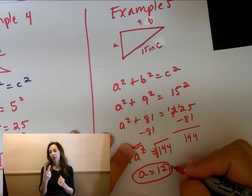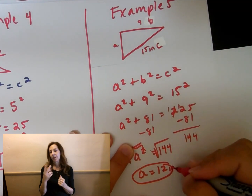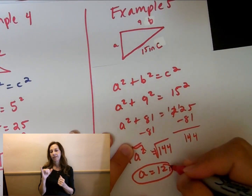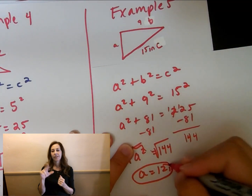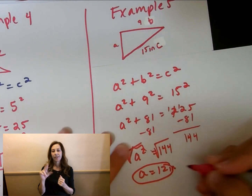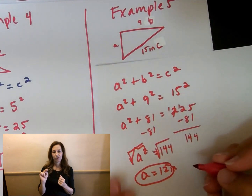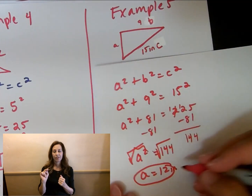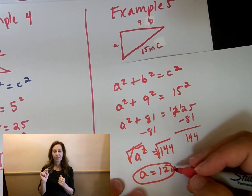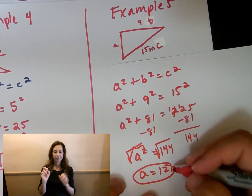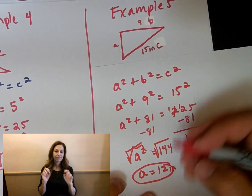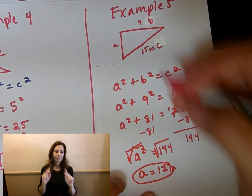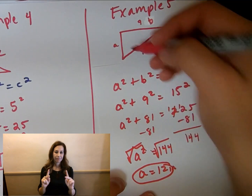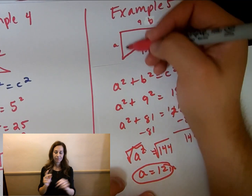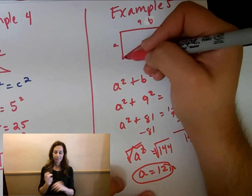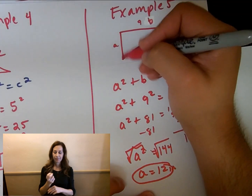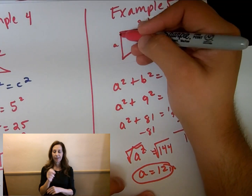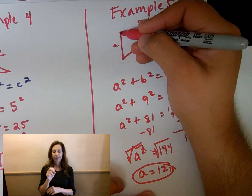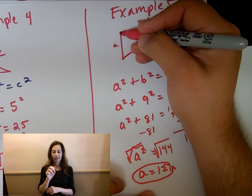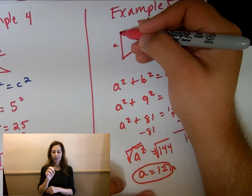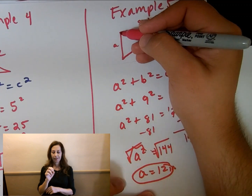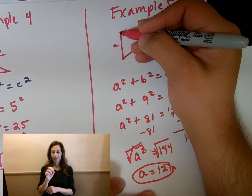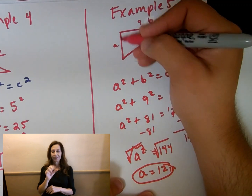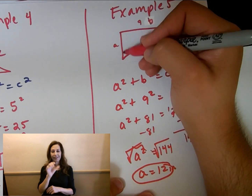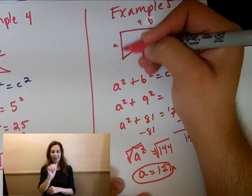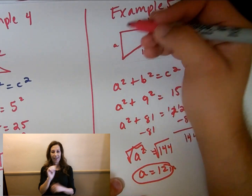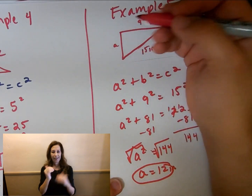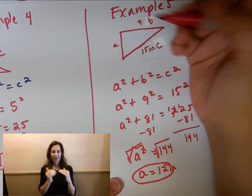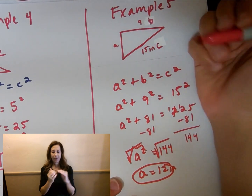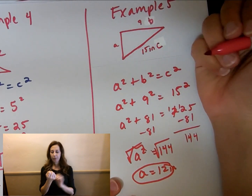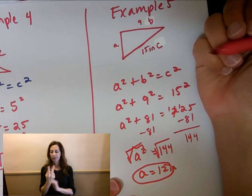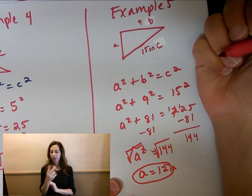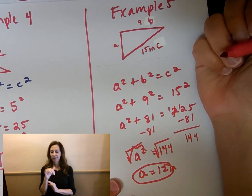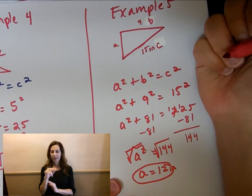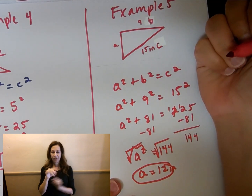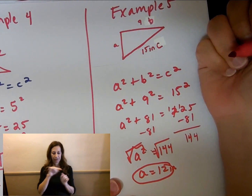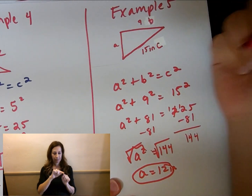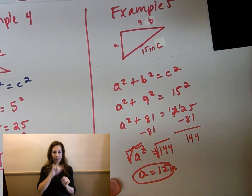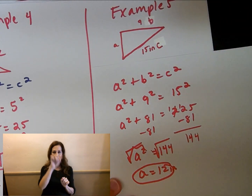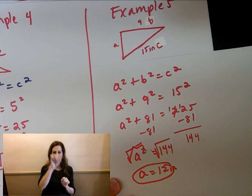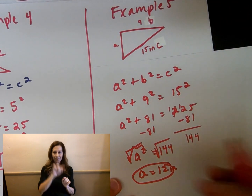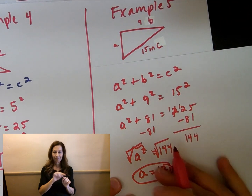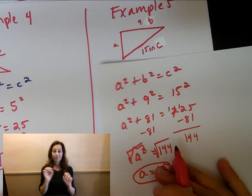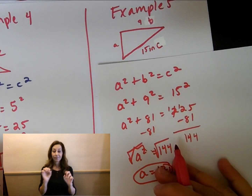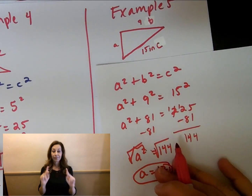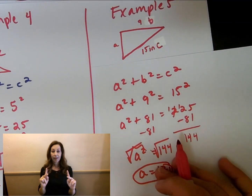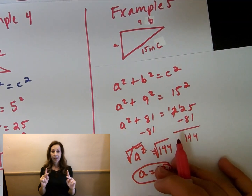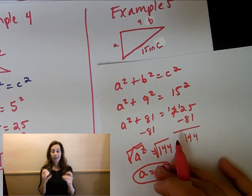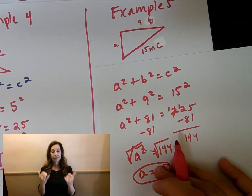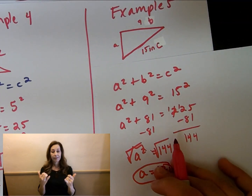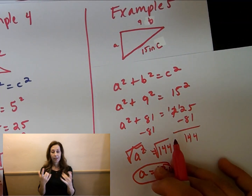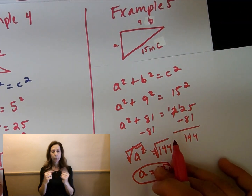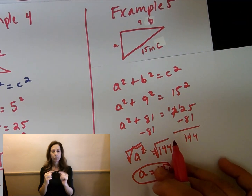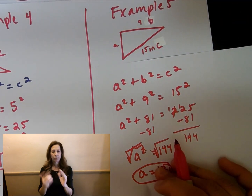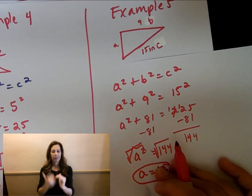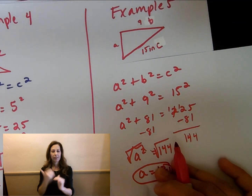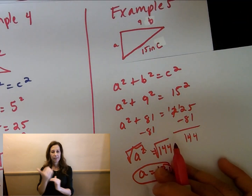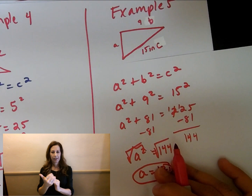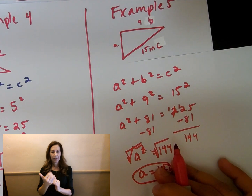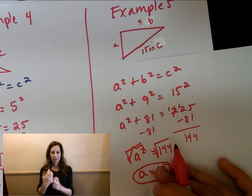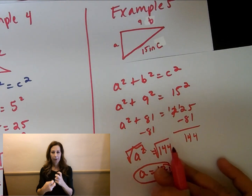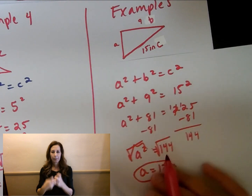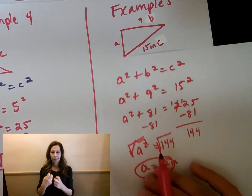12 inches. Okay, because A equals 12 inches from here to here. Okay, let's try the next